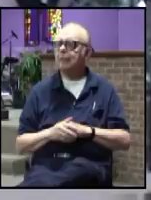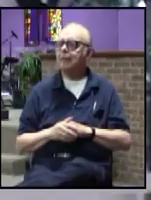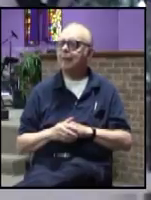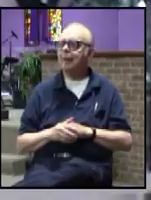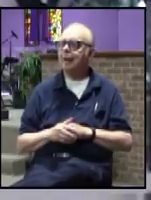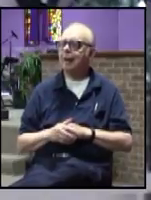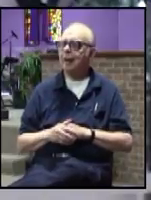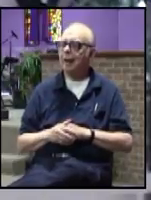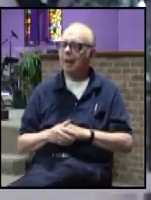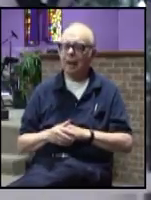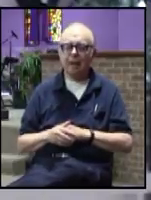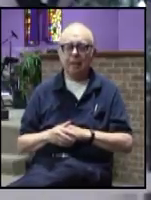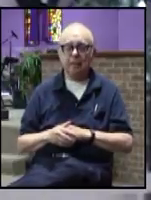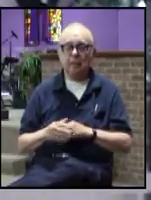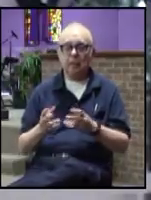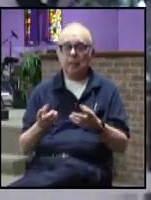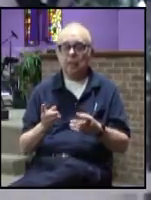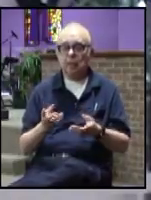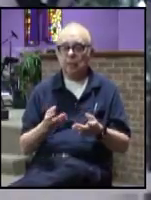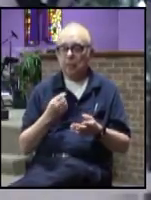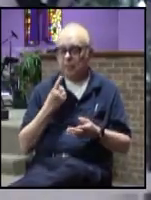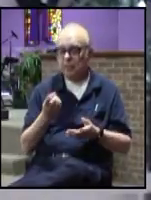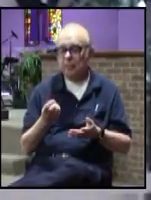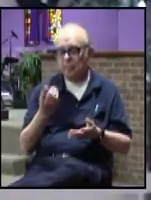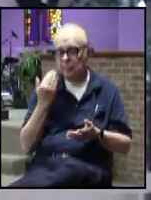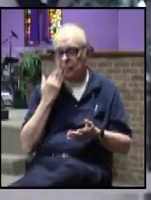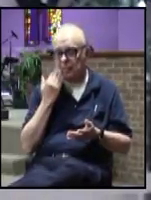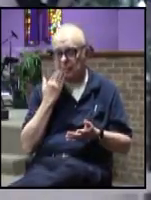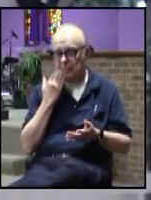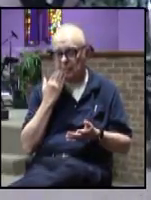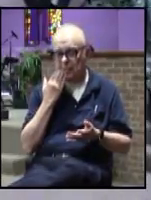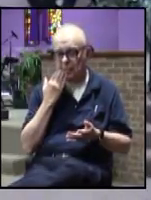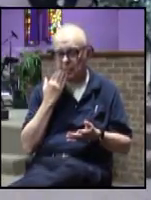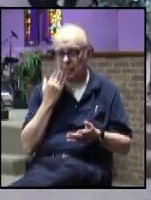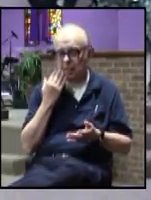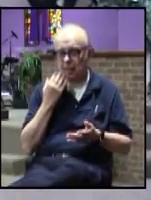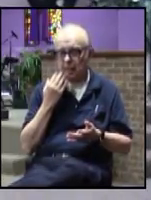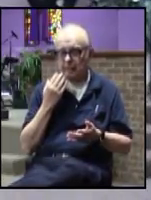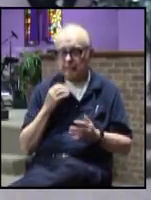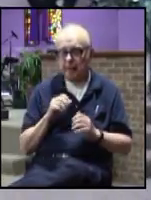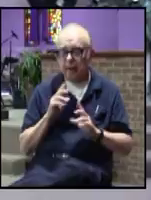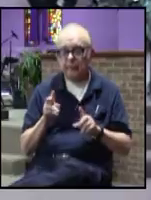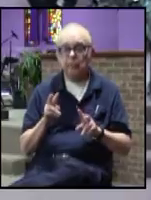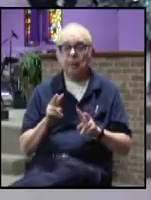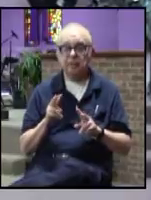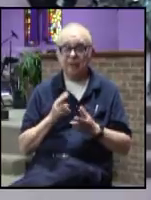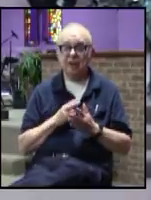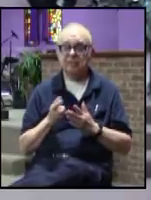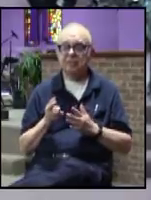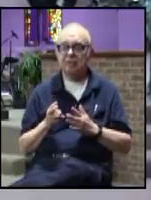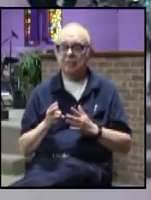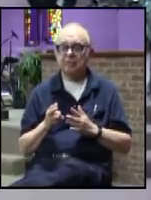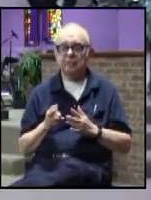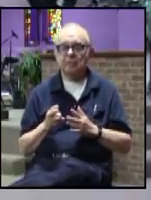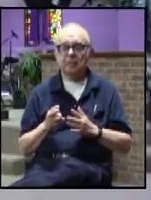you. If you really want to know, because have you ever watched, honestly,